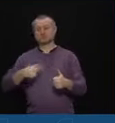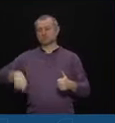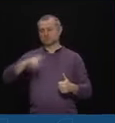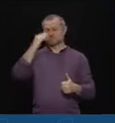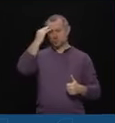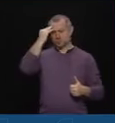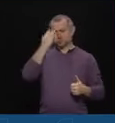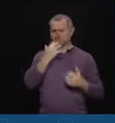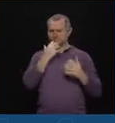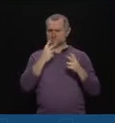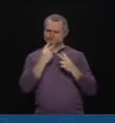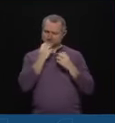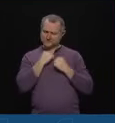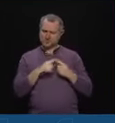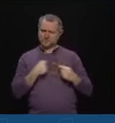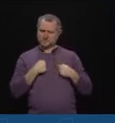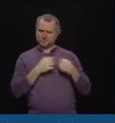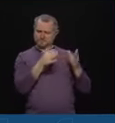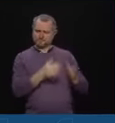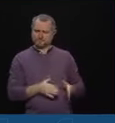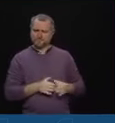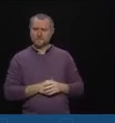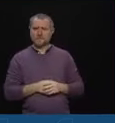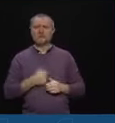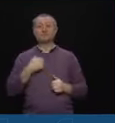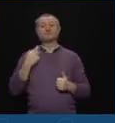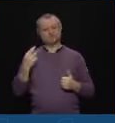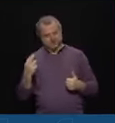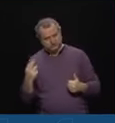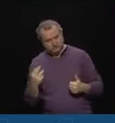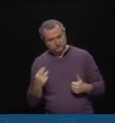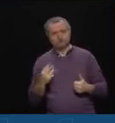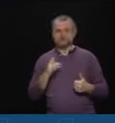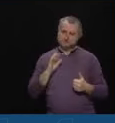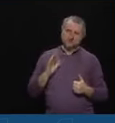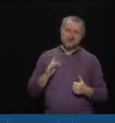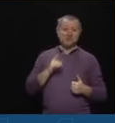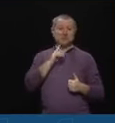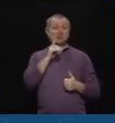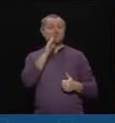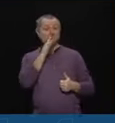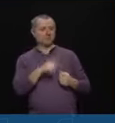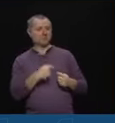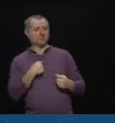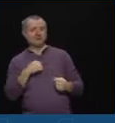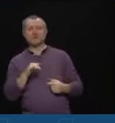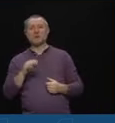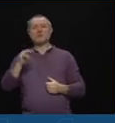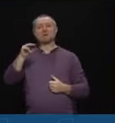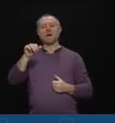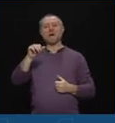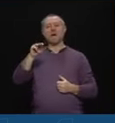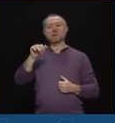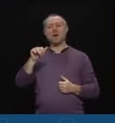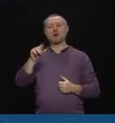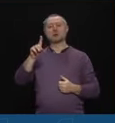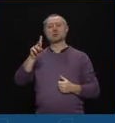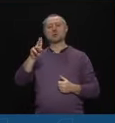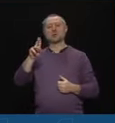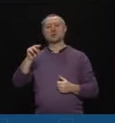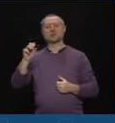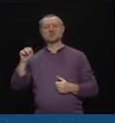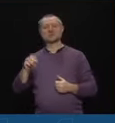who has been not just a friend, but more of a mother to me, is Mama Dukes, Hazel Dukes. Dr. Hazel Dukes